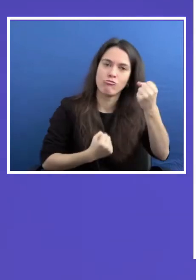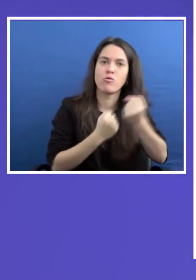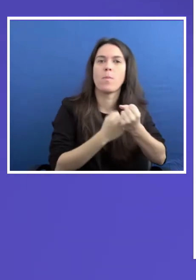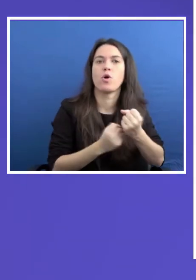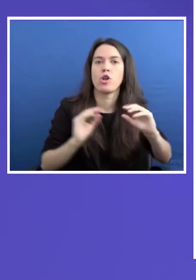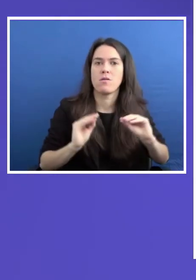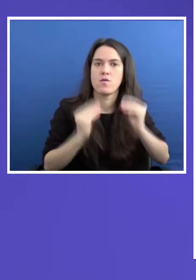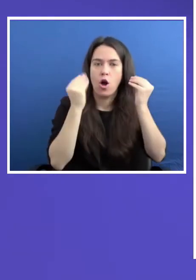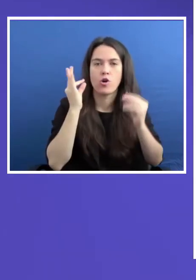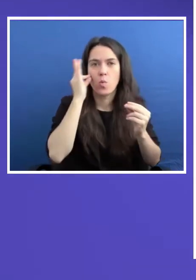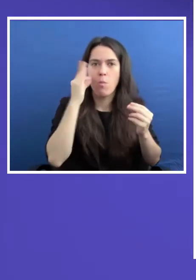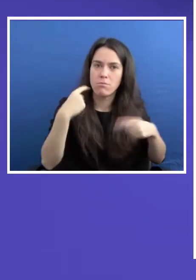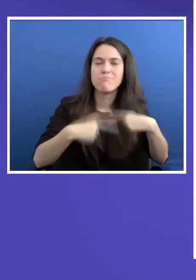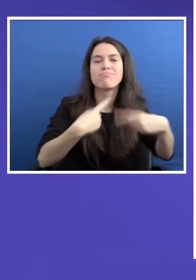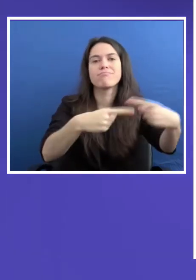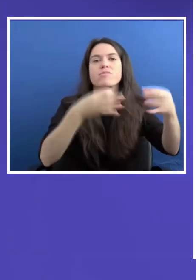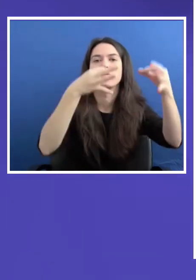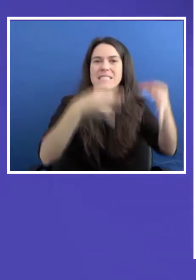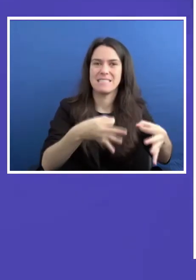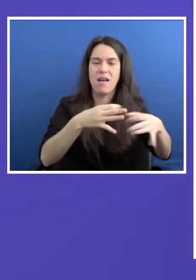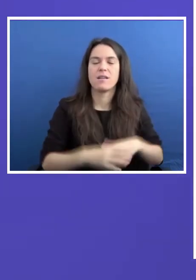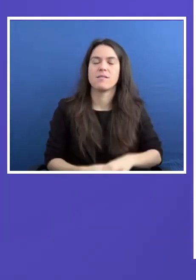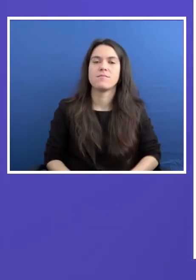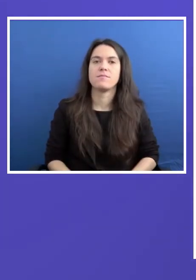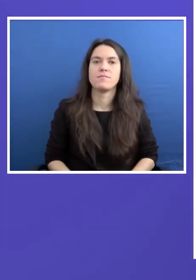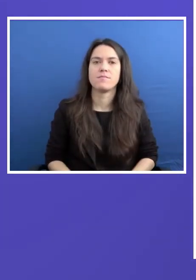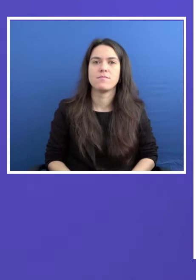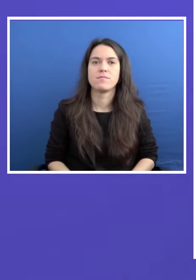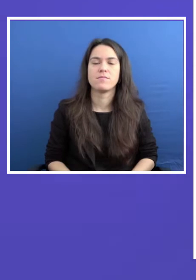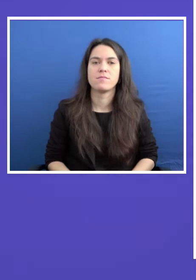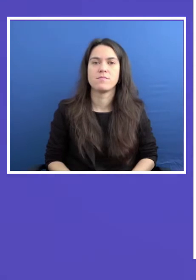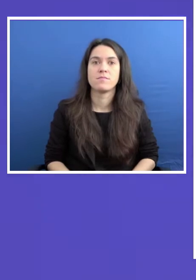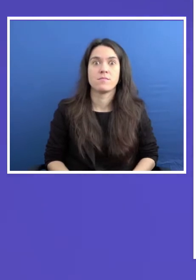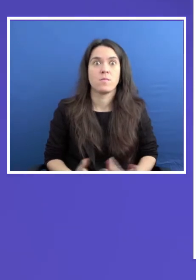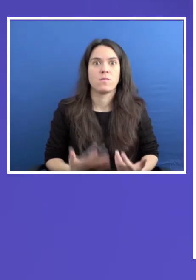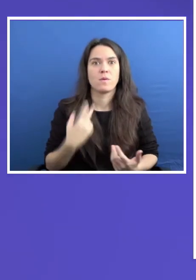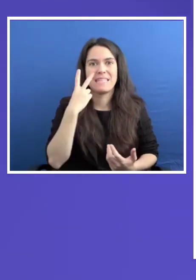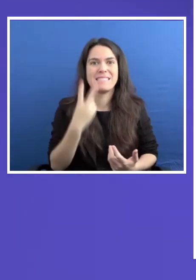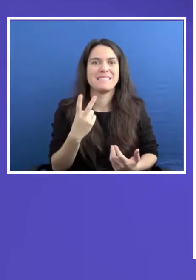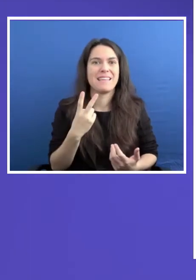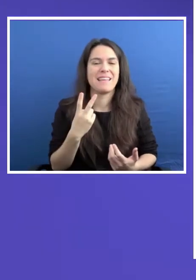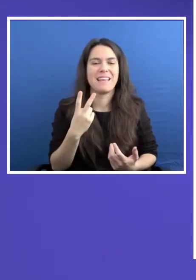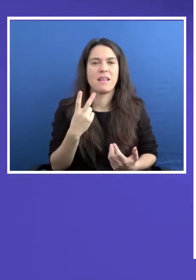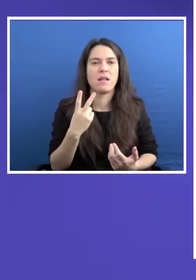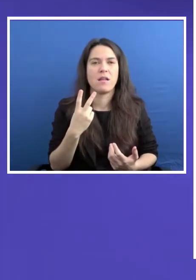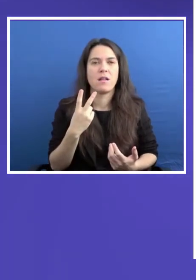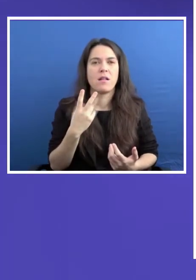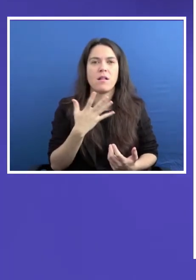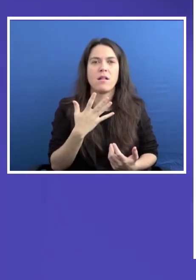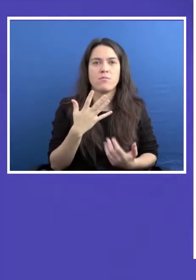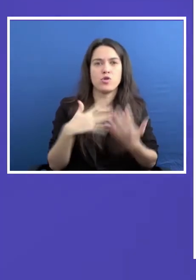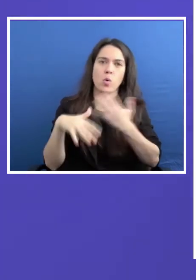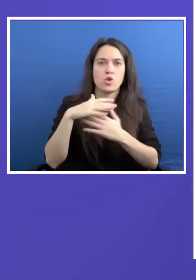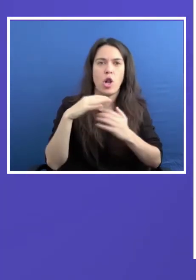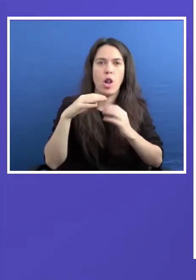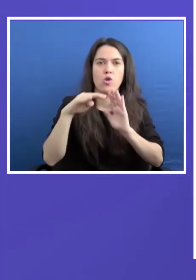career choices and to be part of the action which combat the mentioned social norms.